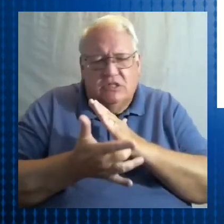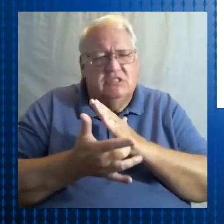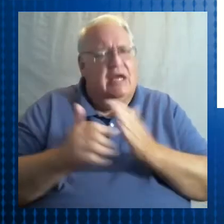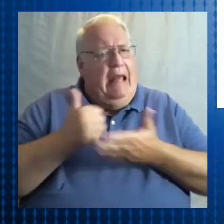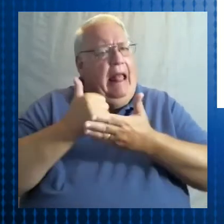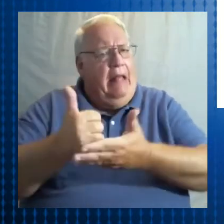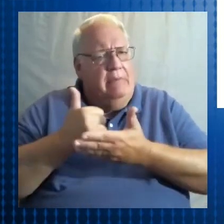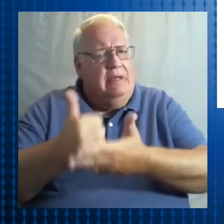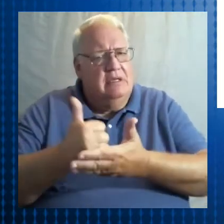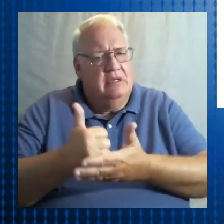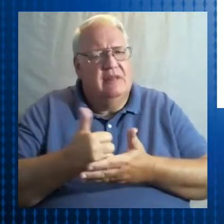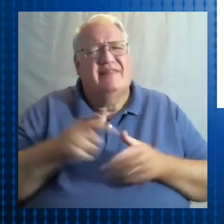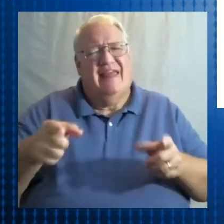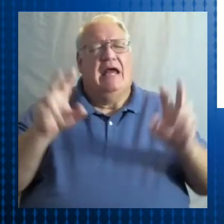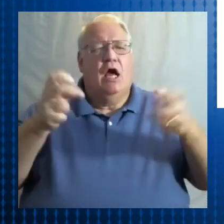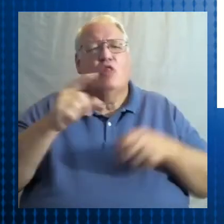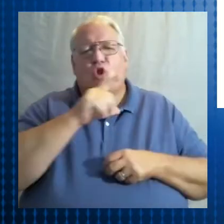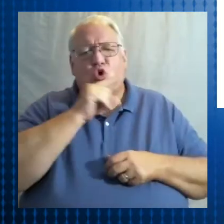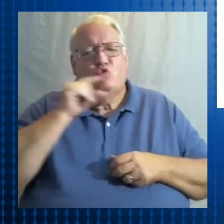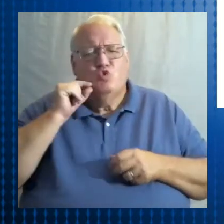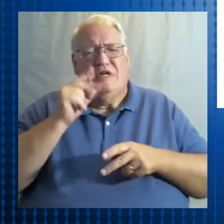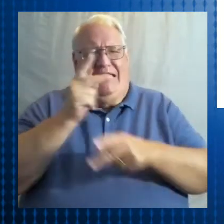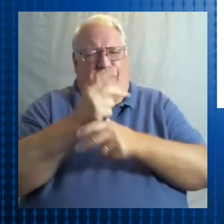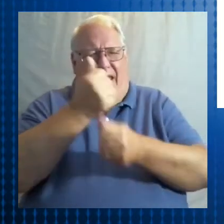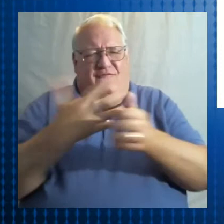superstars were part of the glue that kept us all together.